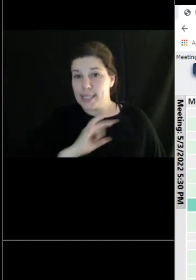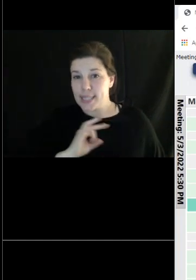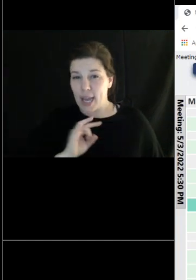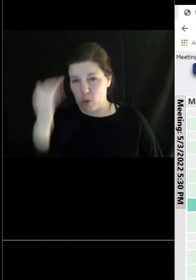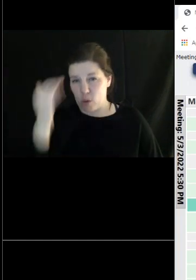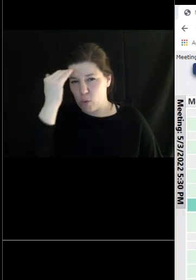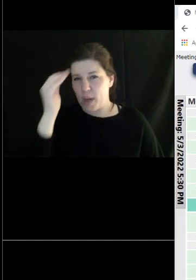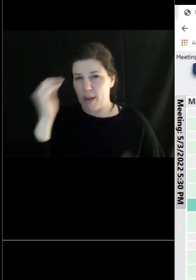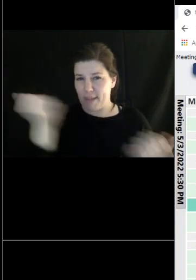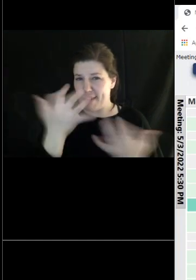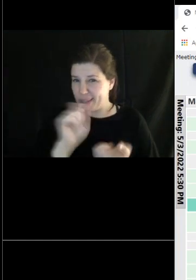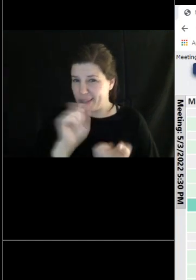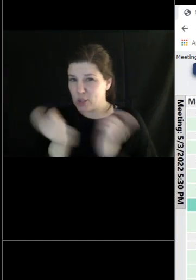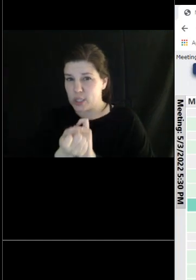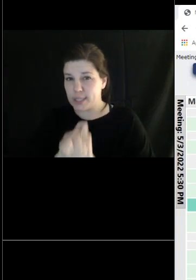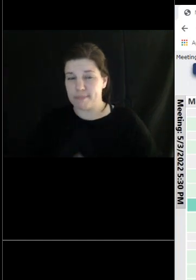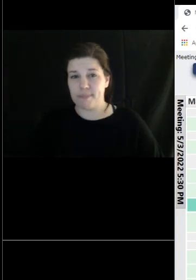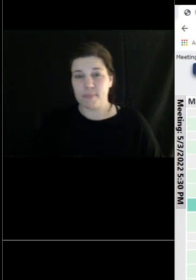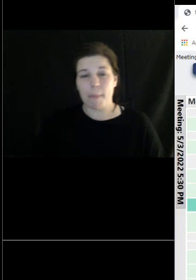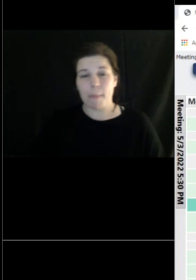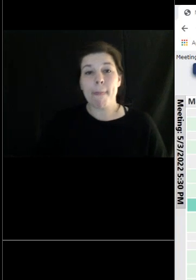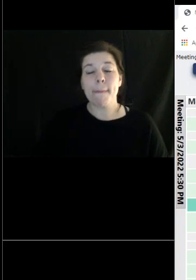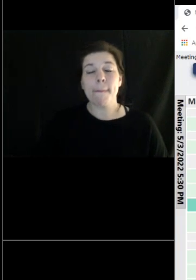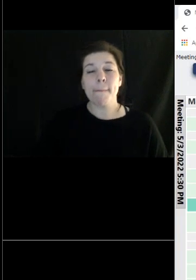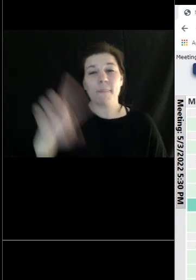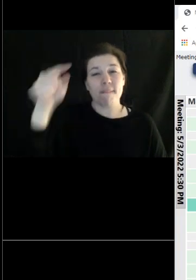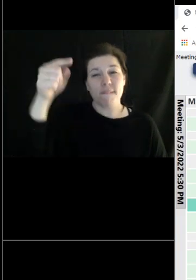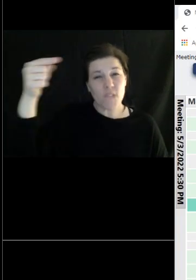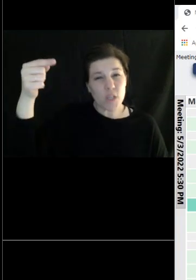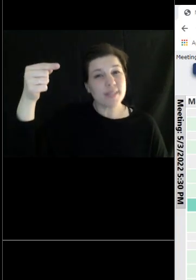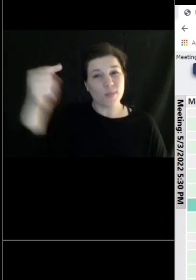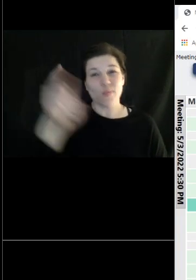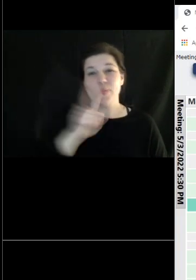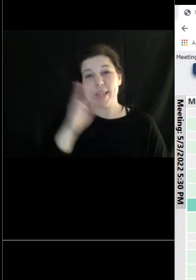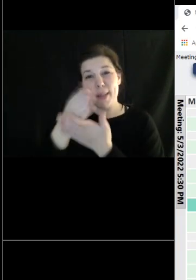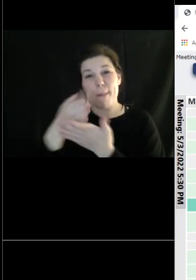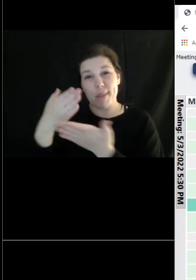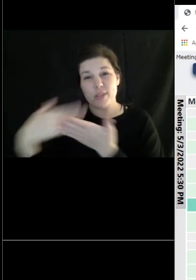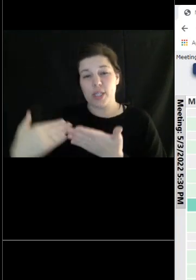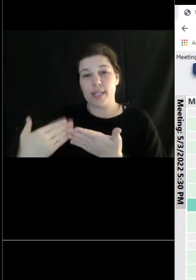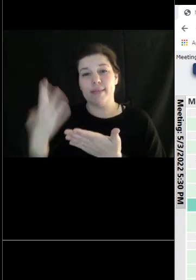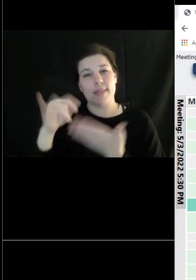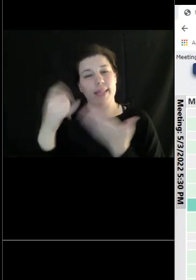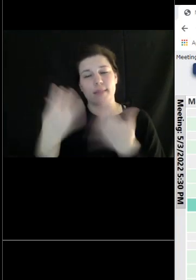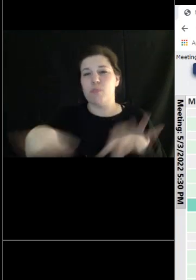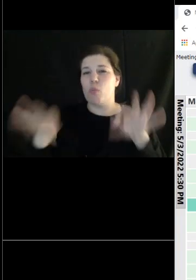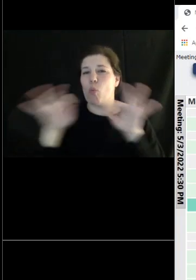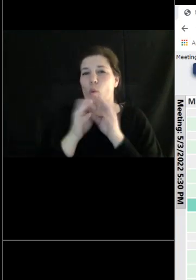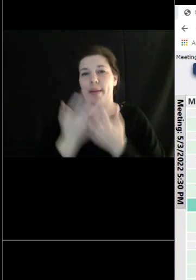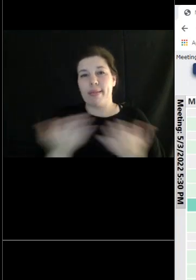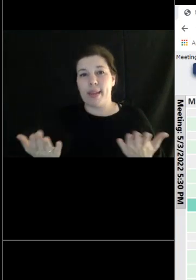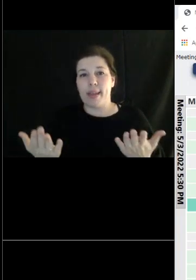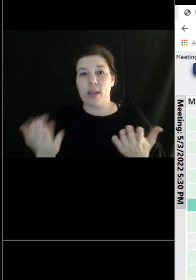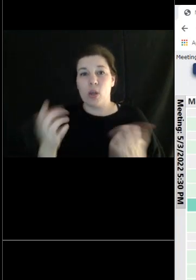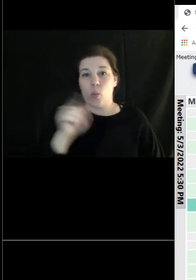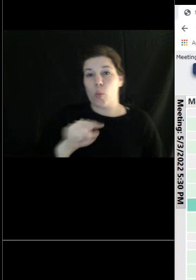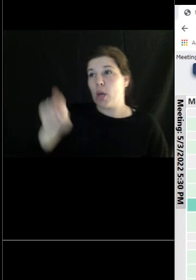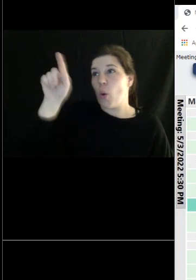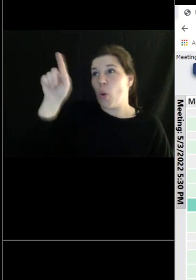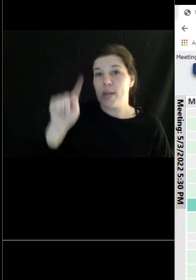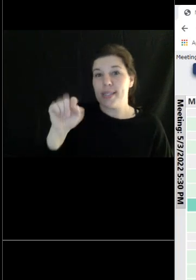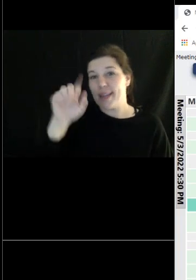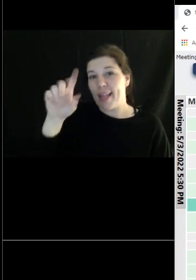changes. Most notably, to start off, the budget, which is always a key thing we work on. We go up to Tallahassee and try to draw down